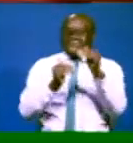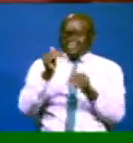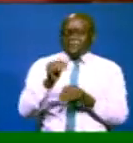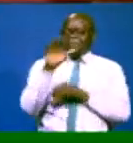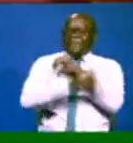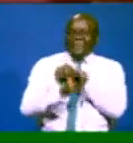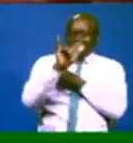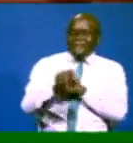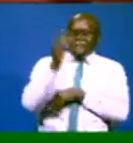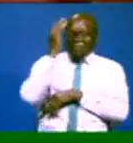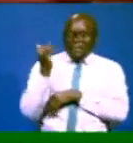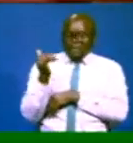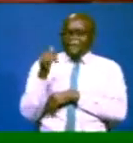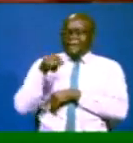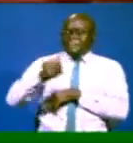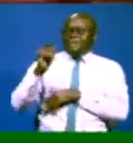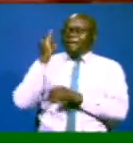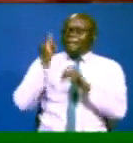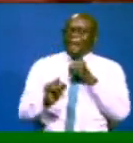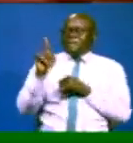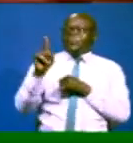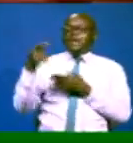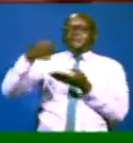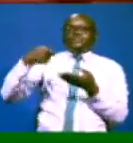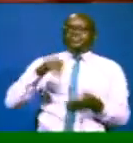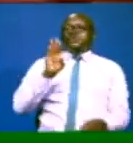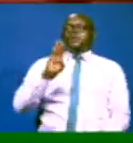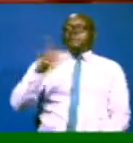That is why he is the last one to assent to the bills. He cannot be a stranger.